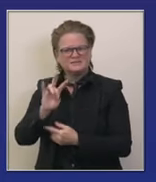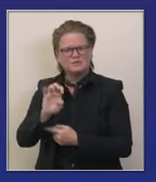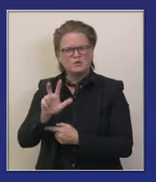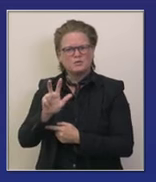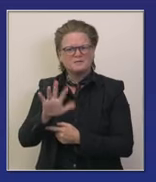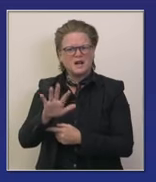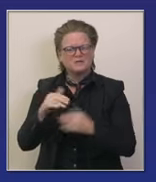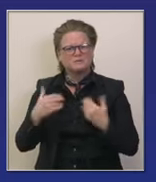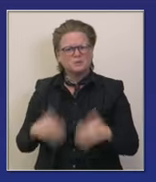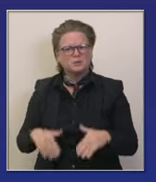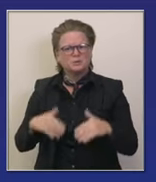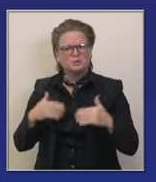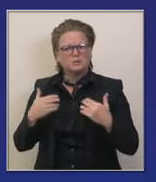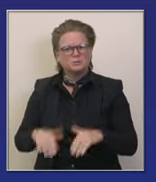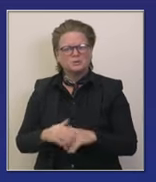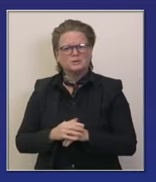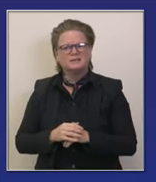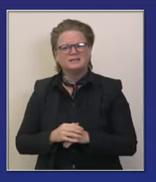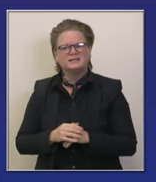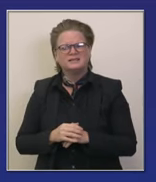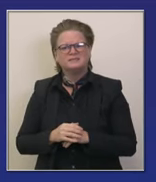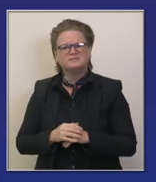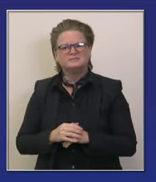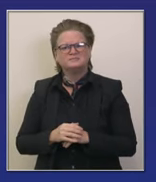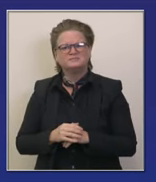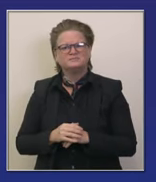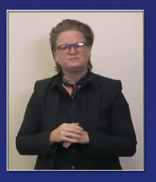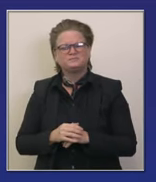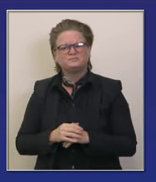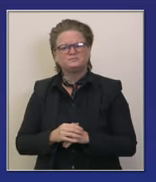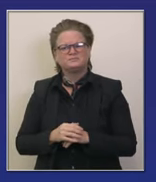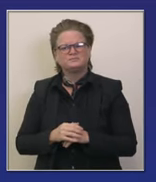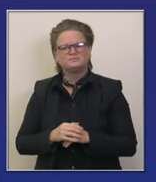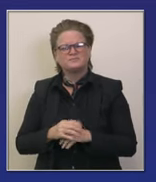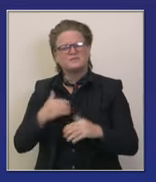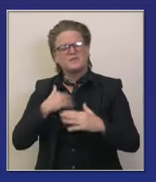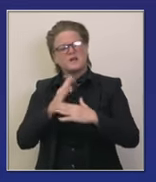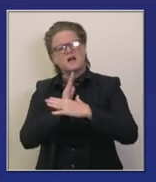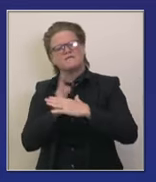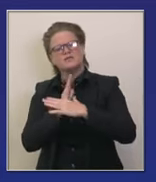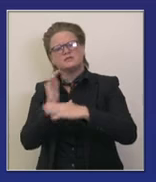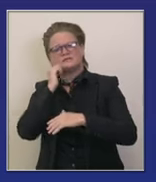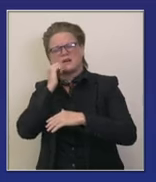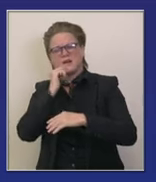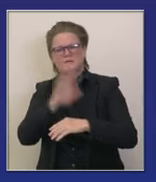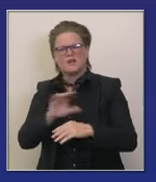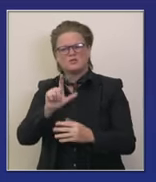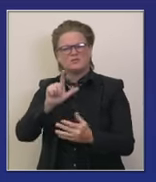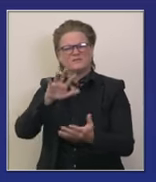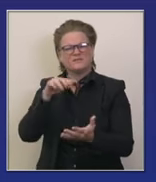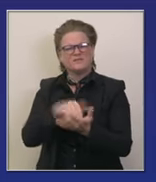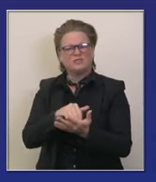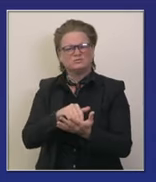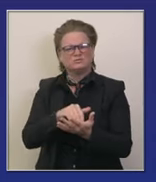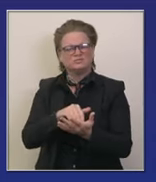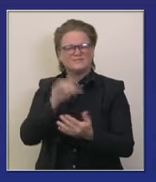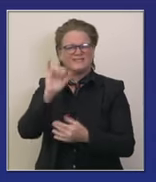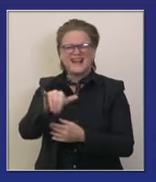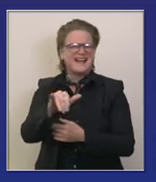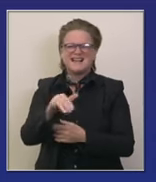last 72 hours, averaging about 25,000 new cases a day. You can see here on